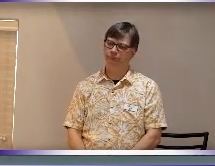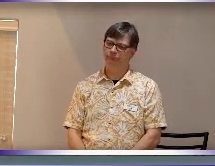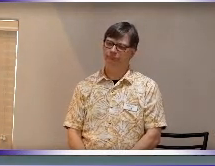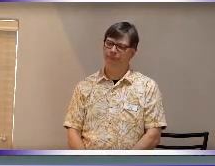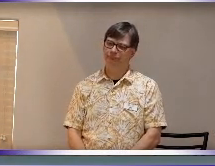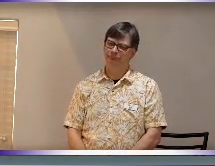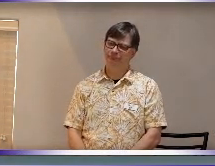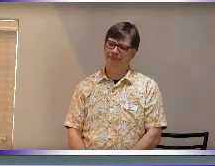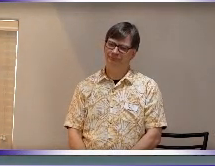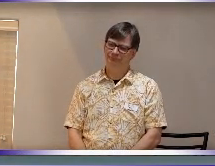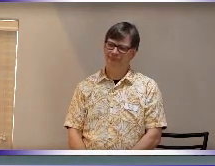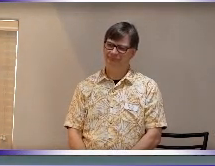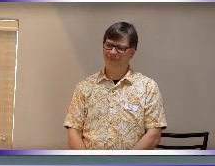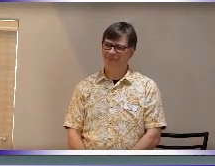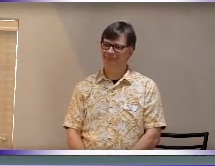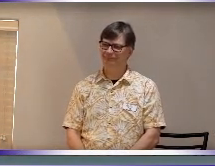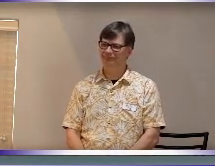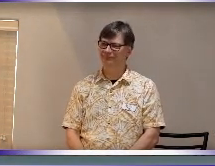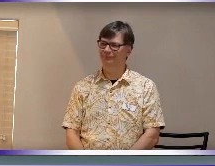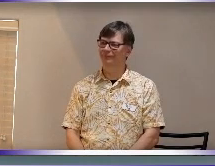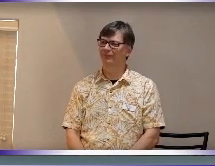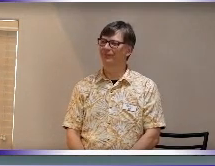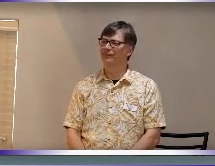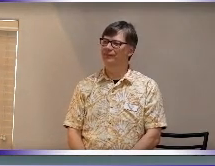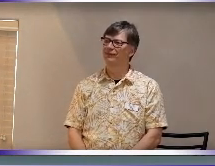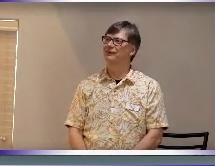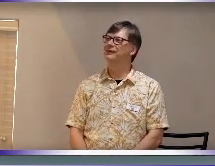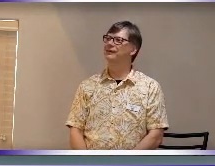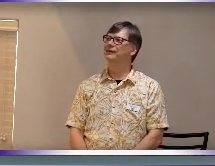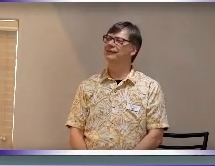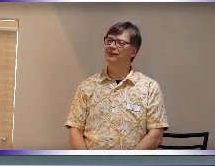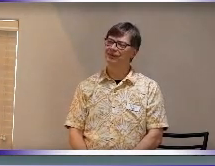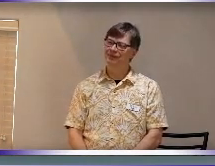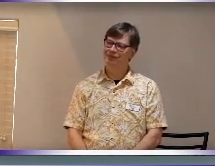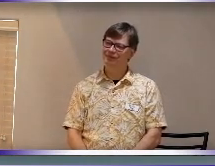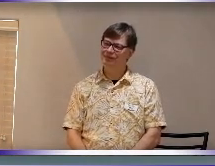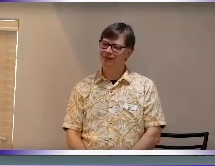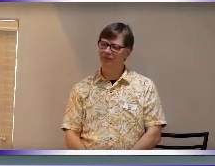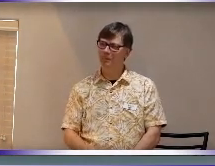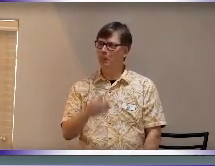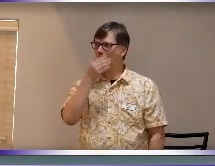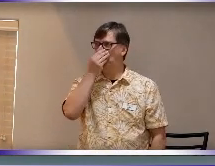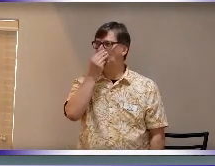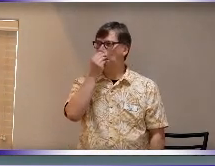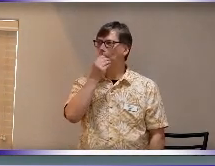it, there's about 130 million households in the United States. And of those,